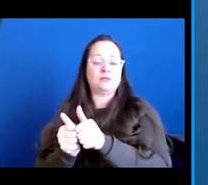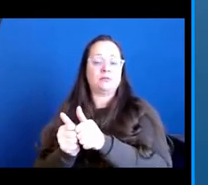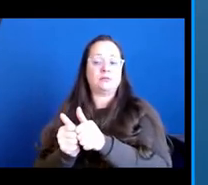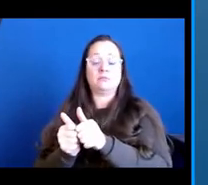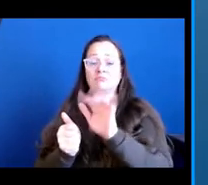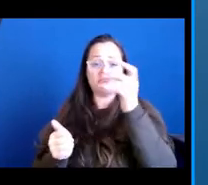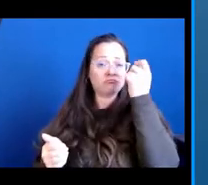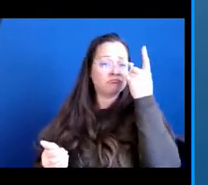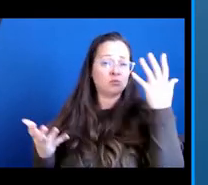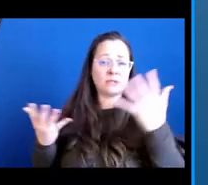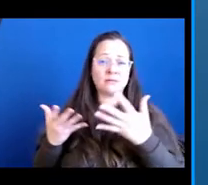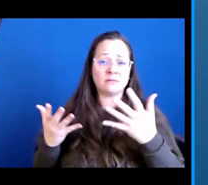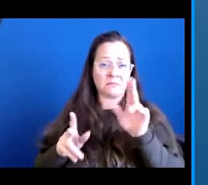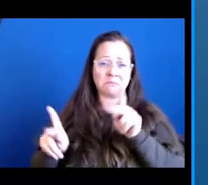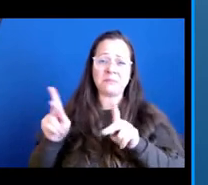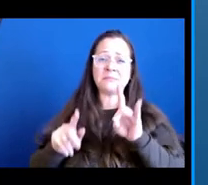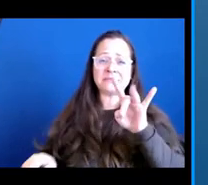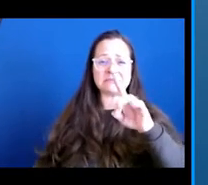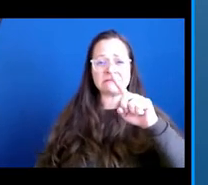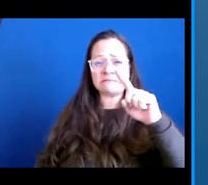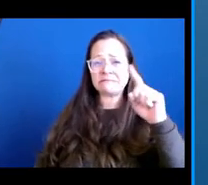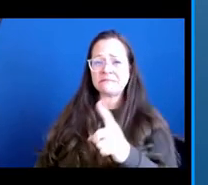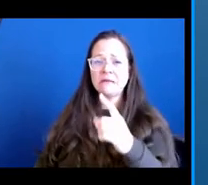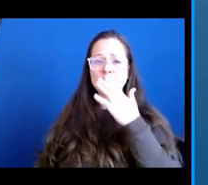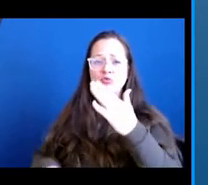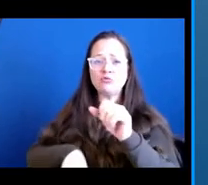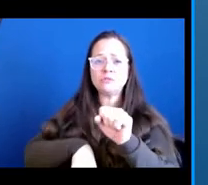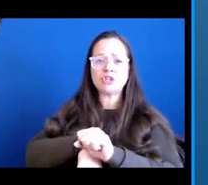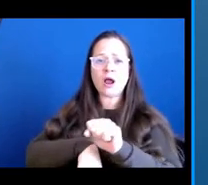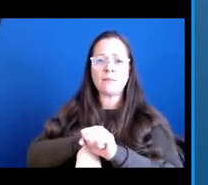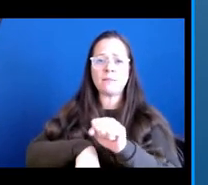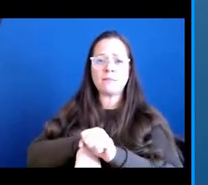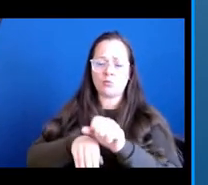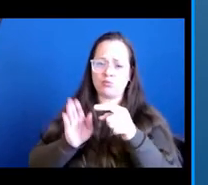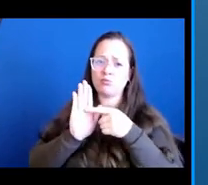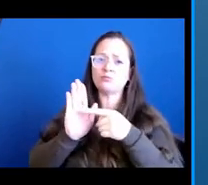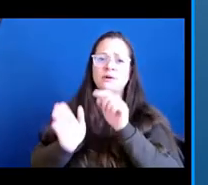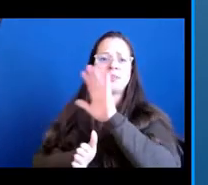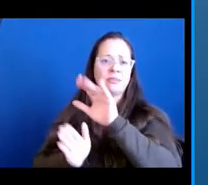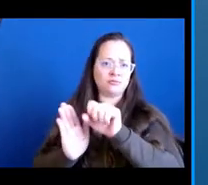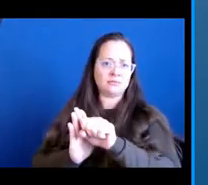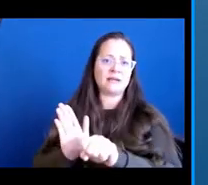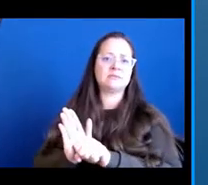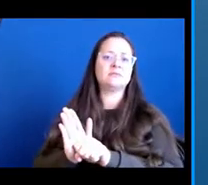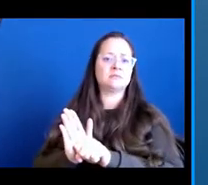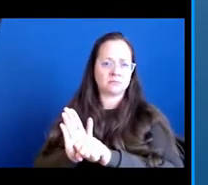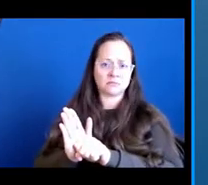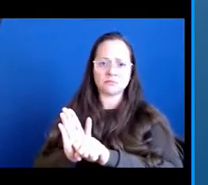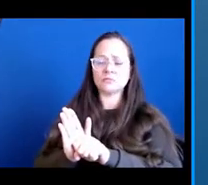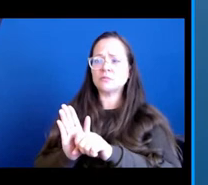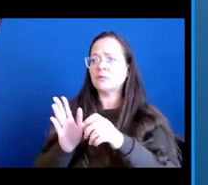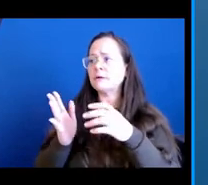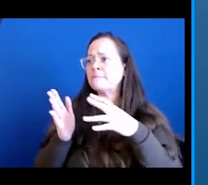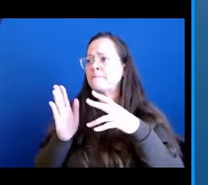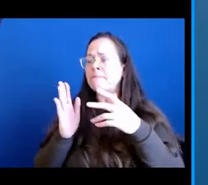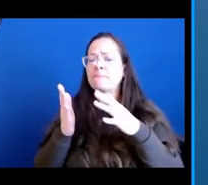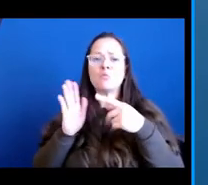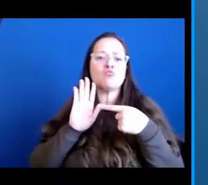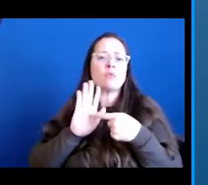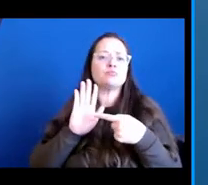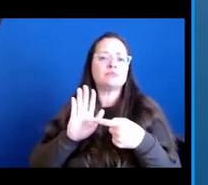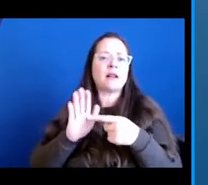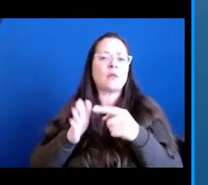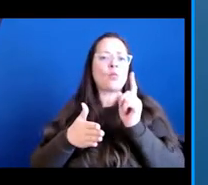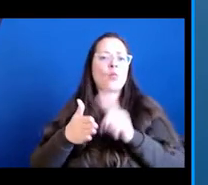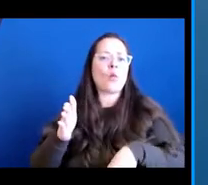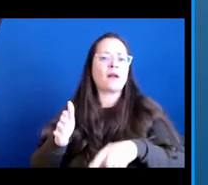job in representing their states in representing um what putting their states